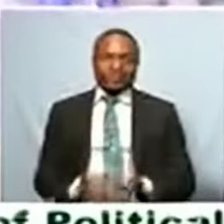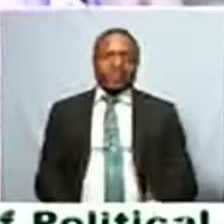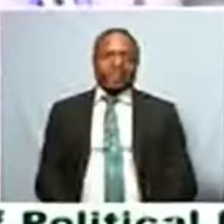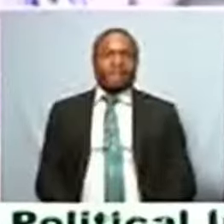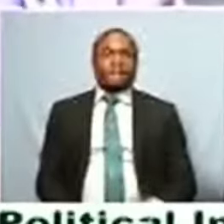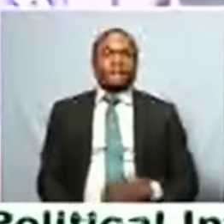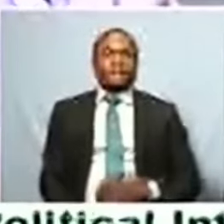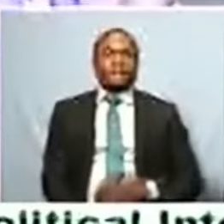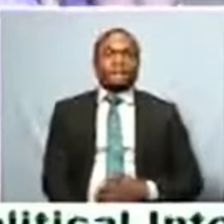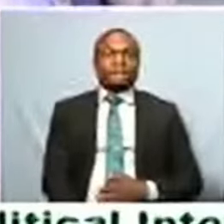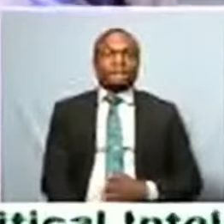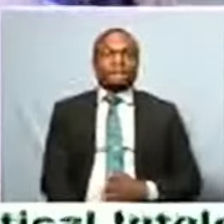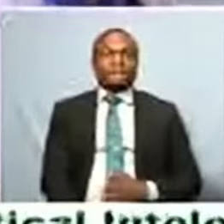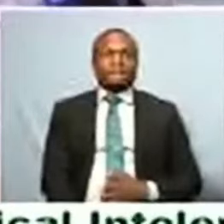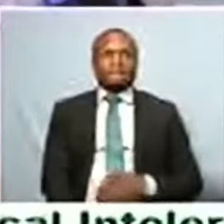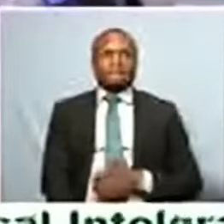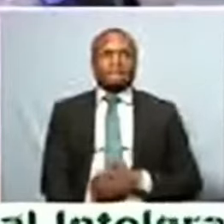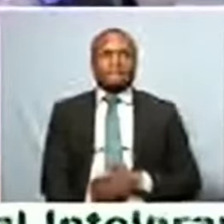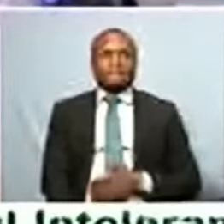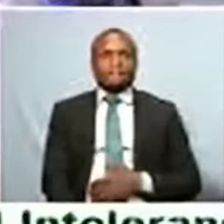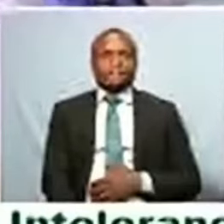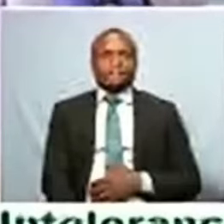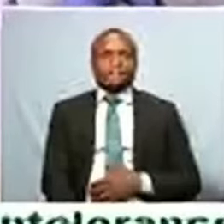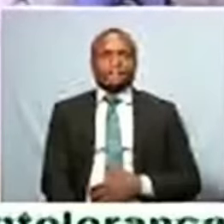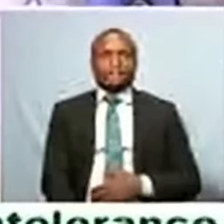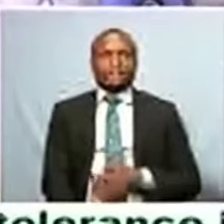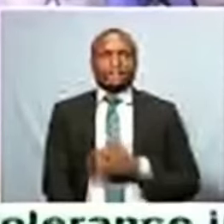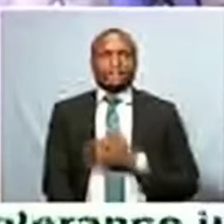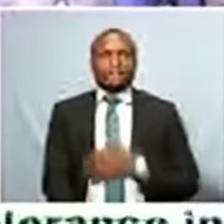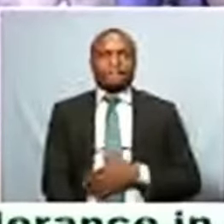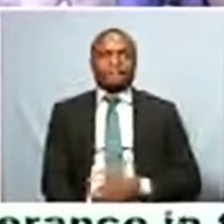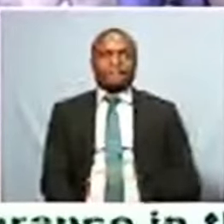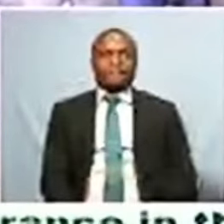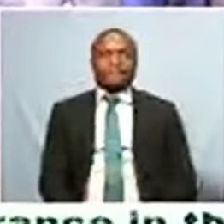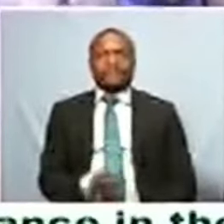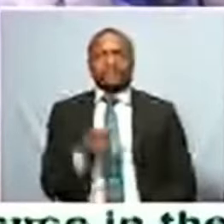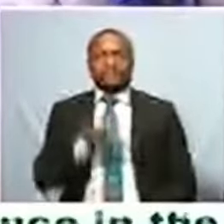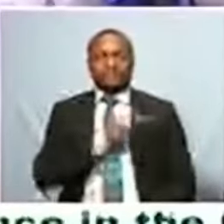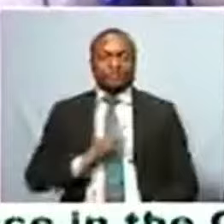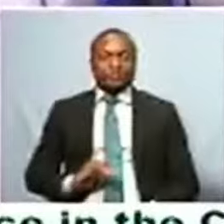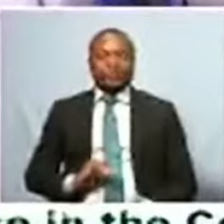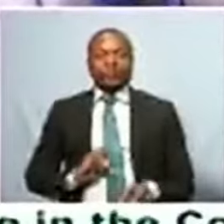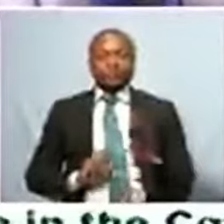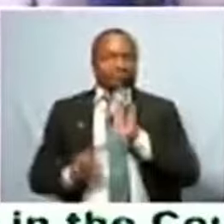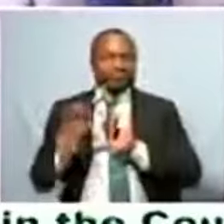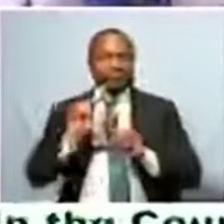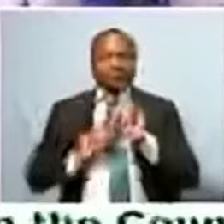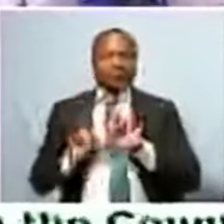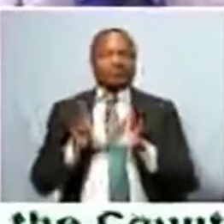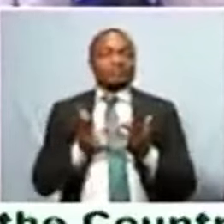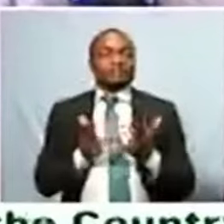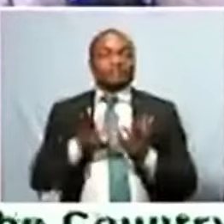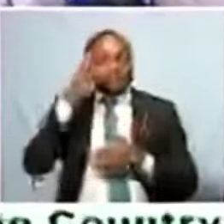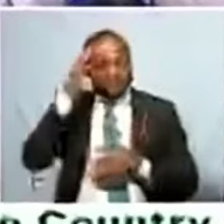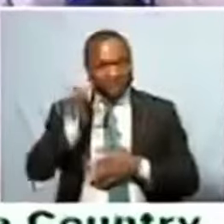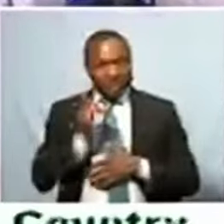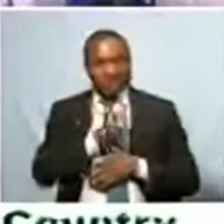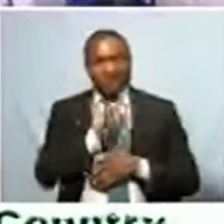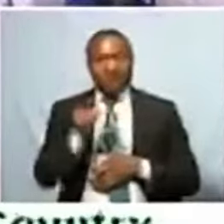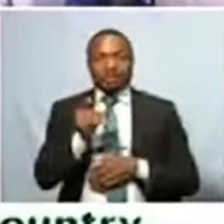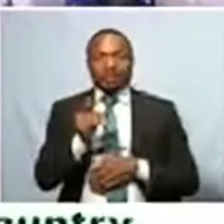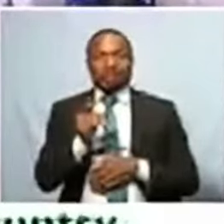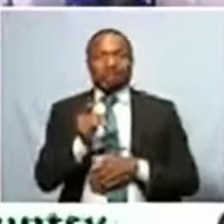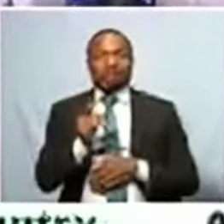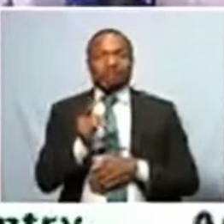that we had places that other members could not visit. Why? Because they were deemed to